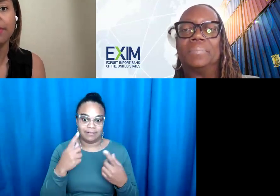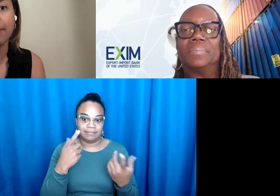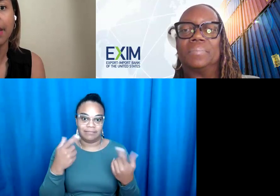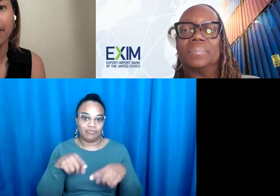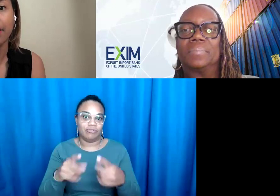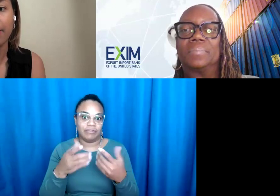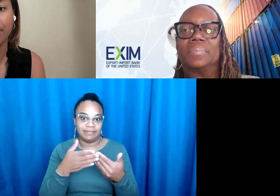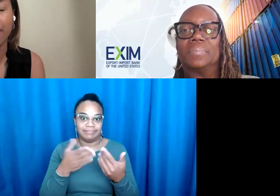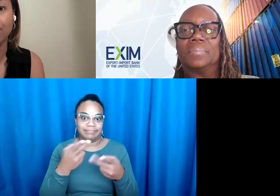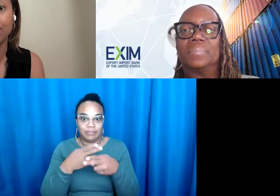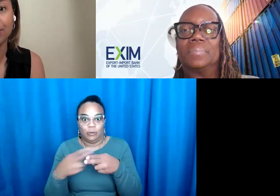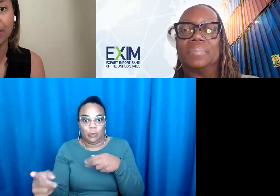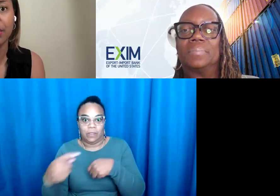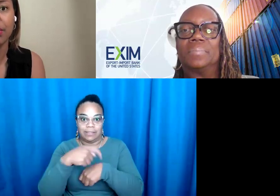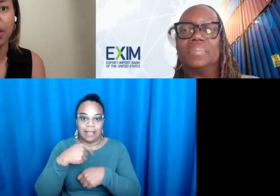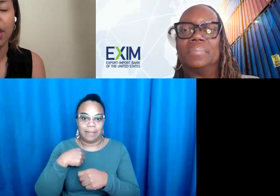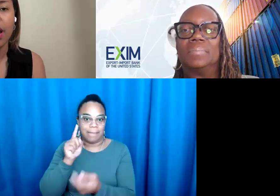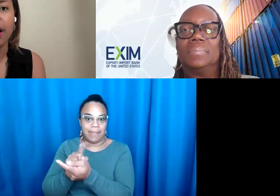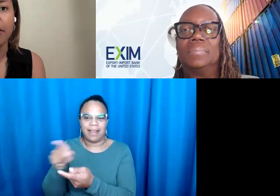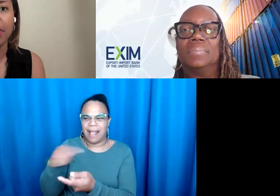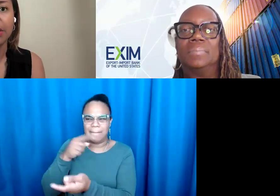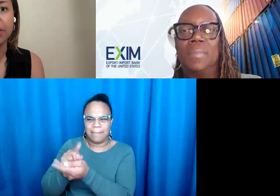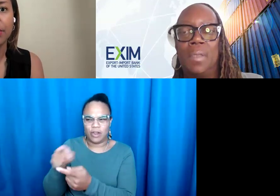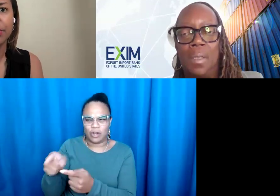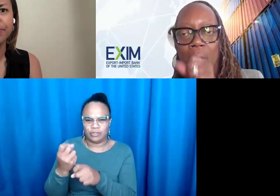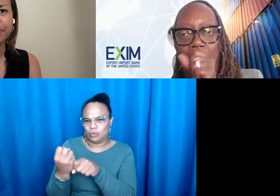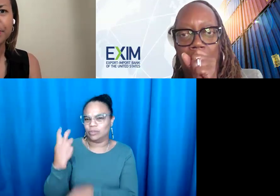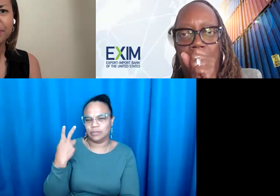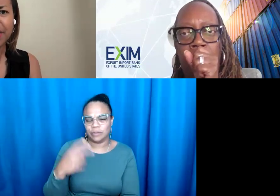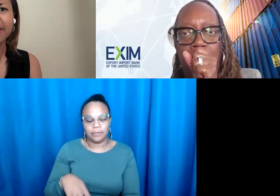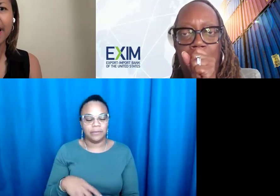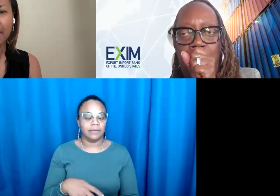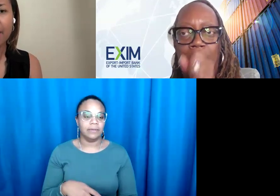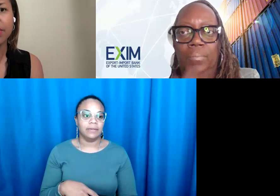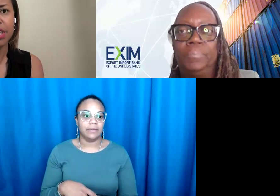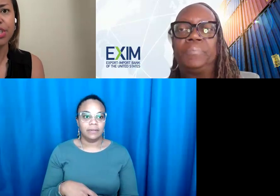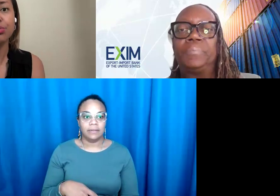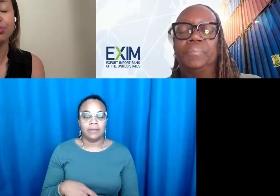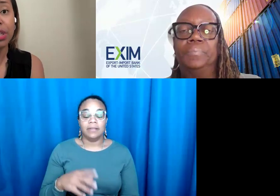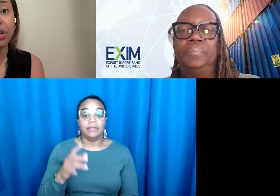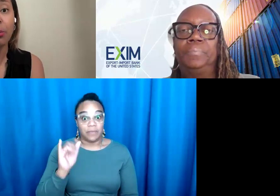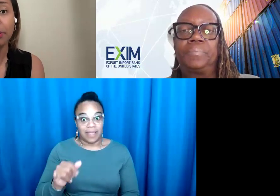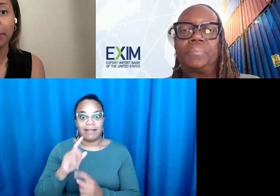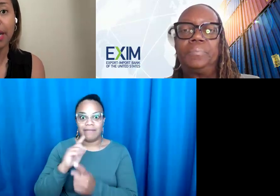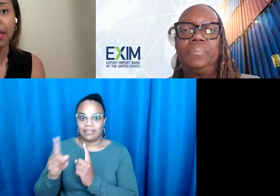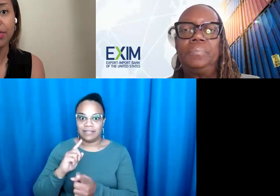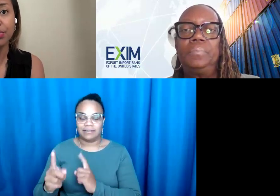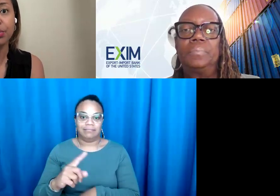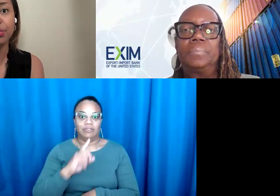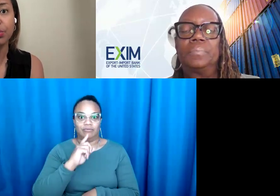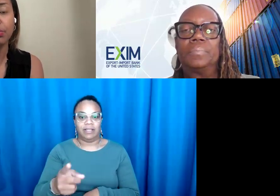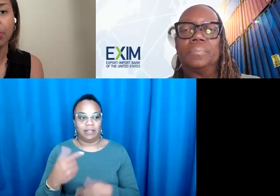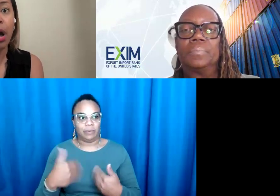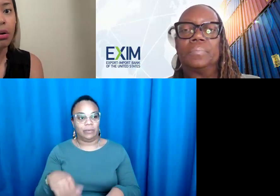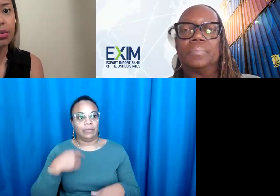within the short span of time that I met her. I met her about 2 years ago. And so that conversation really opened my